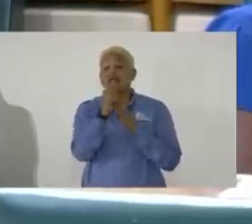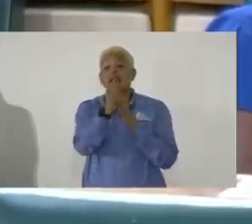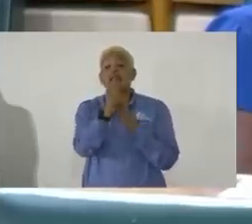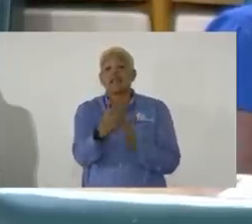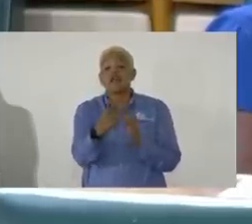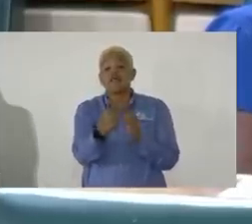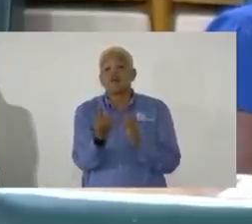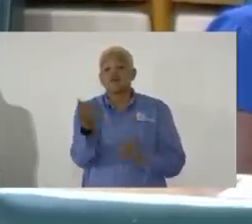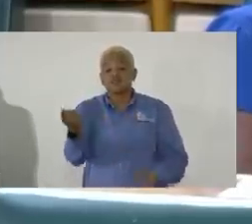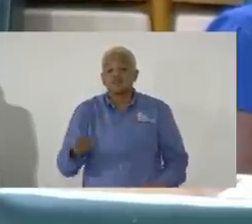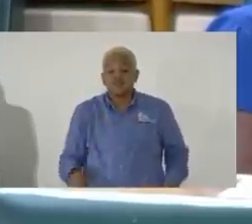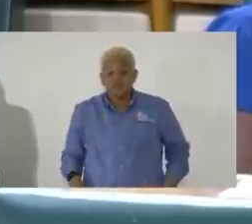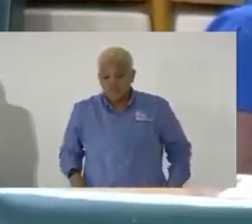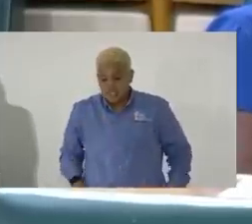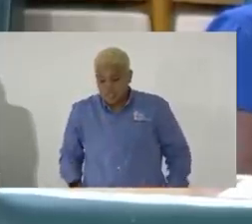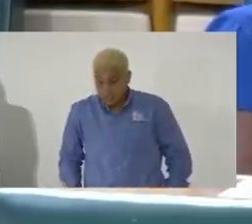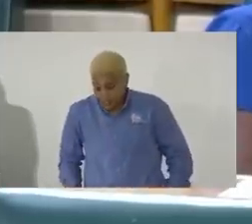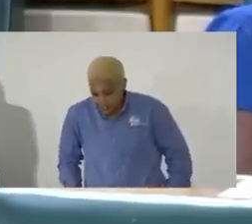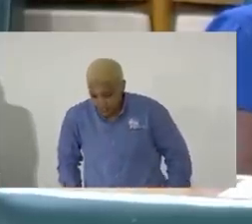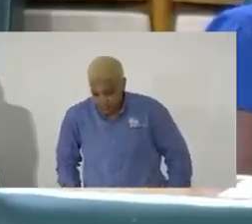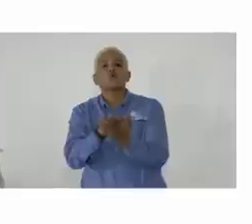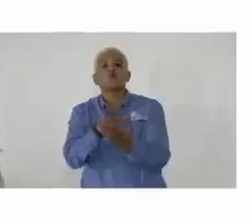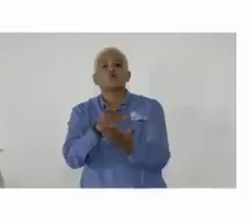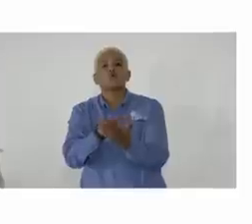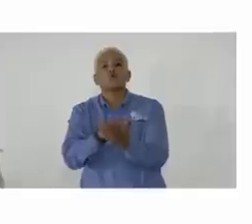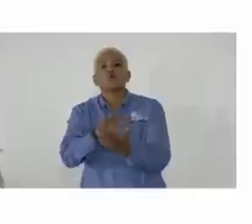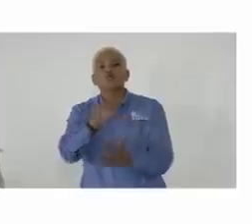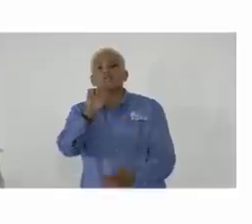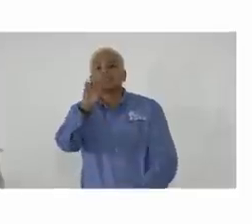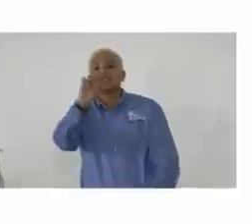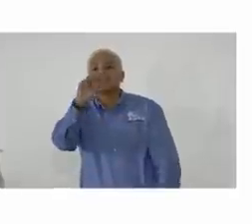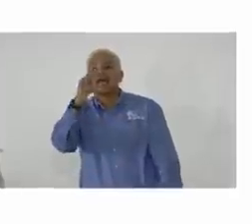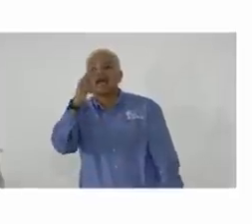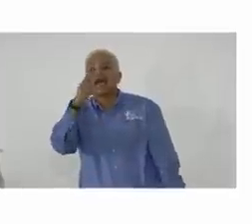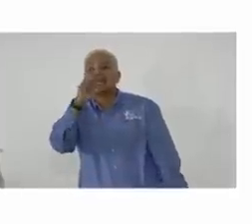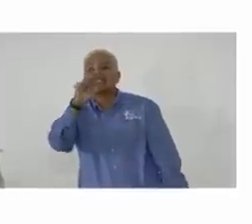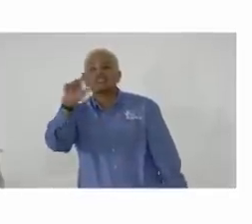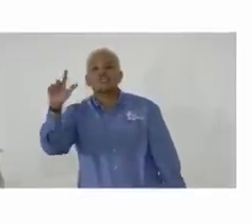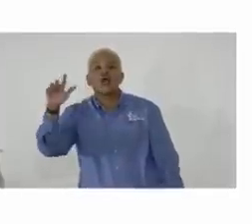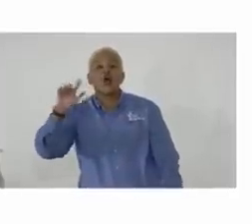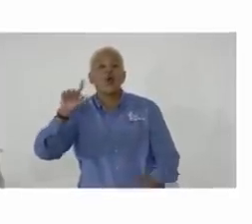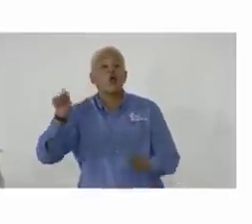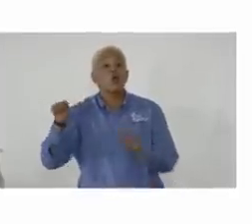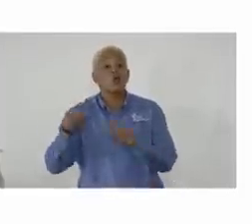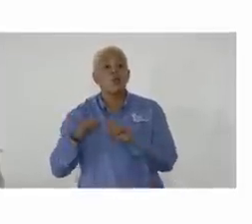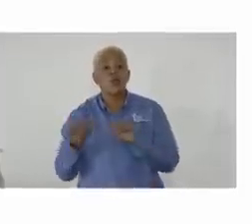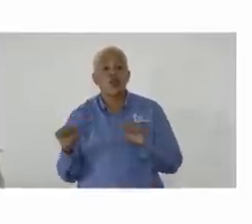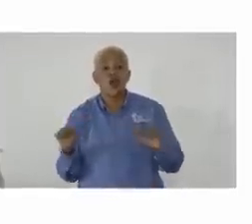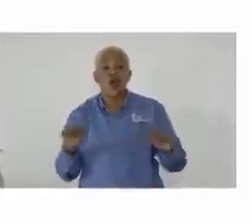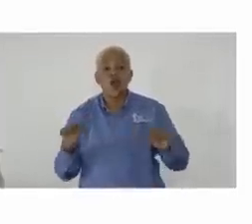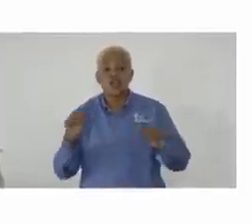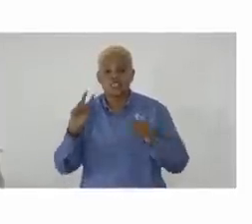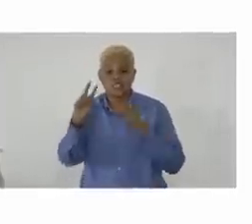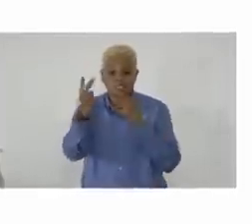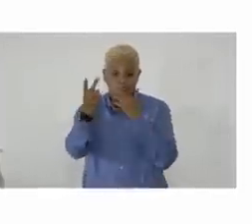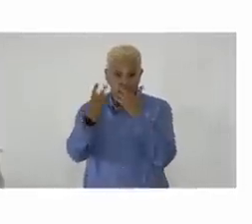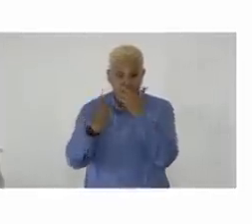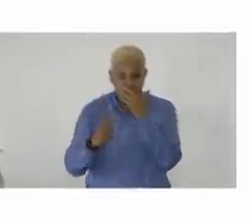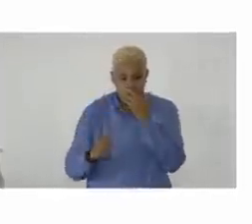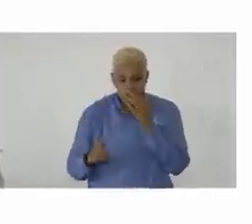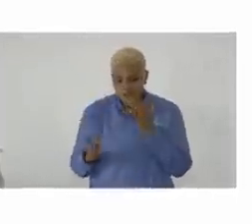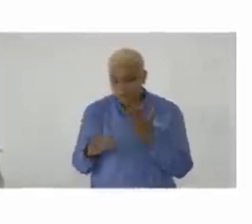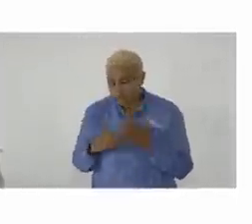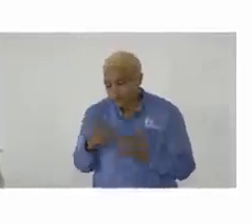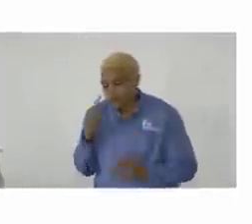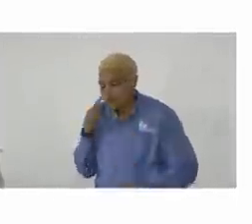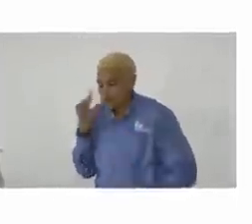Opposition. She says this year's Emancipation Day will see the reintroduction of a tradition that has been longstanding in